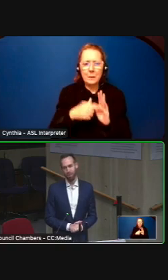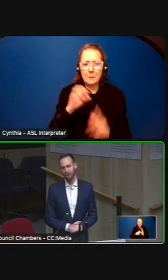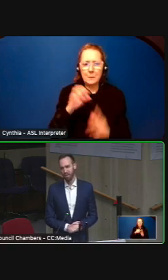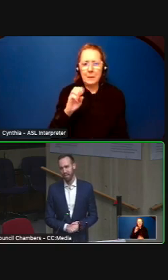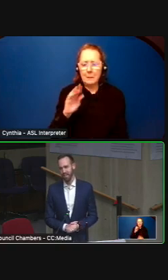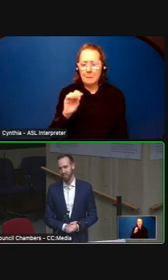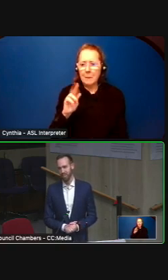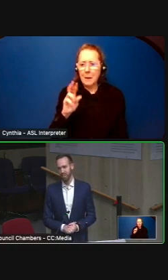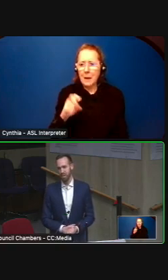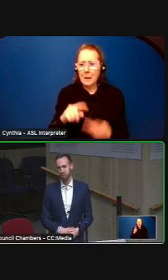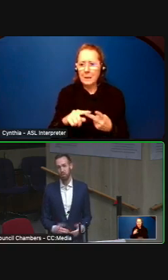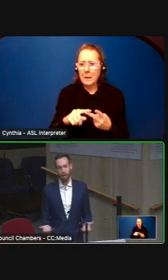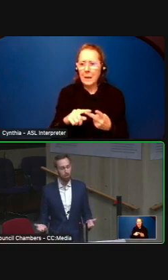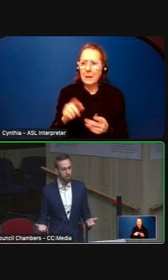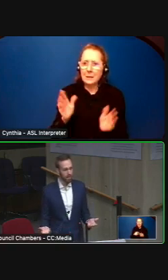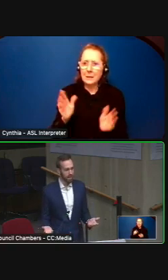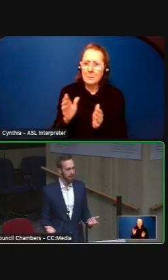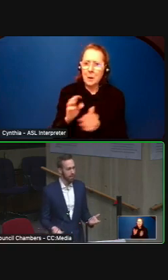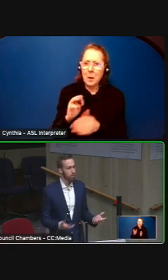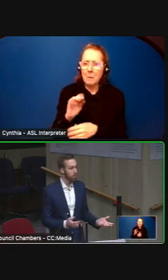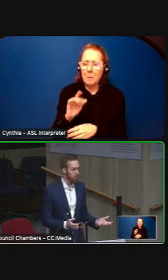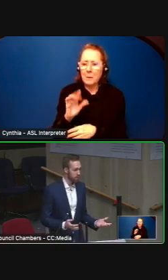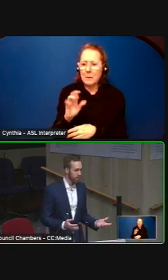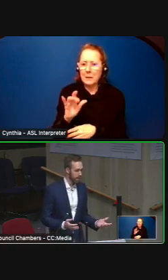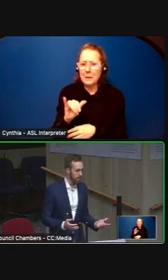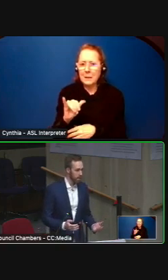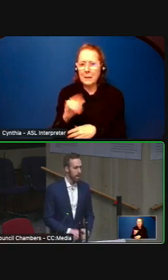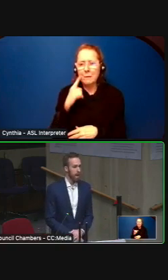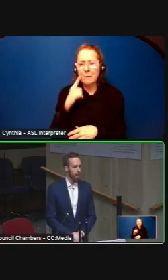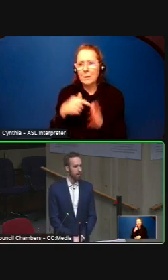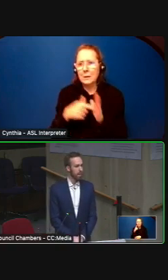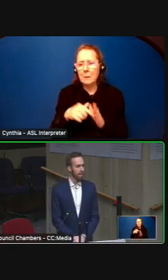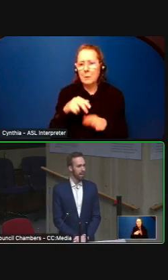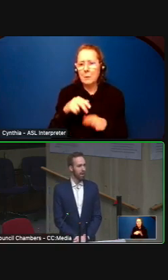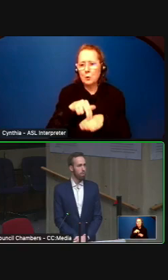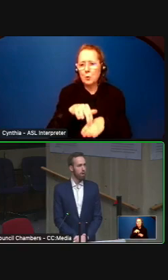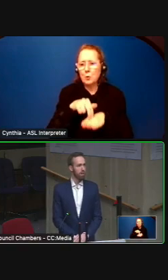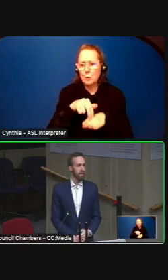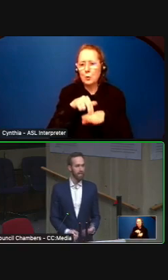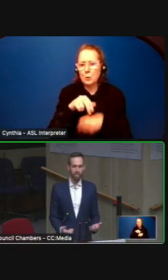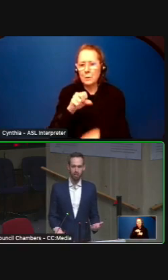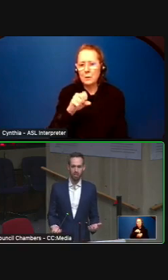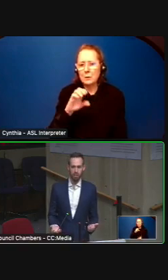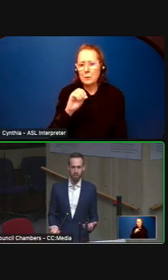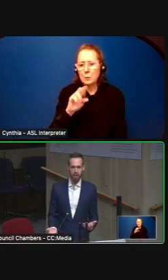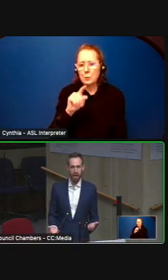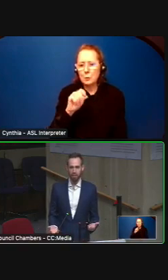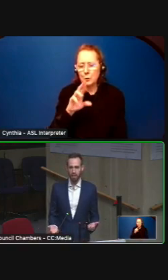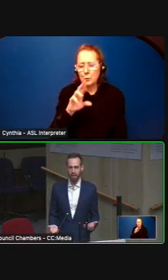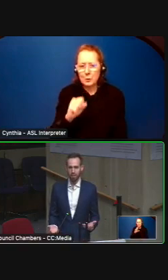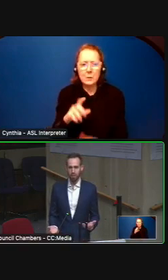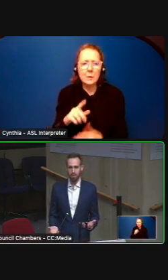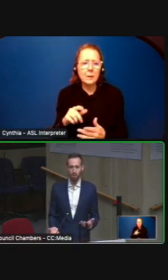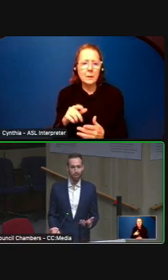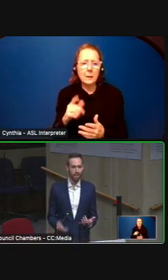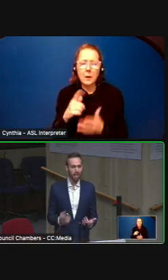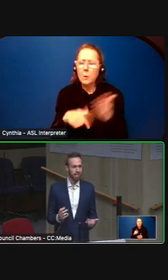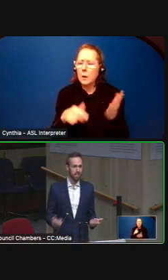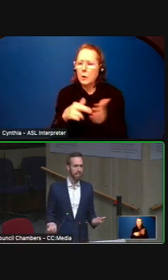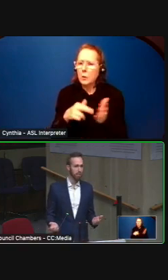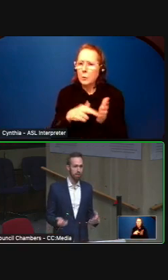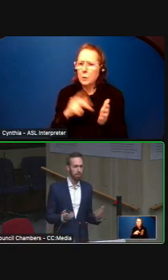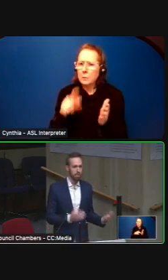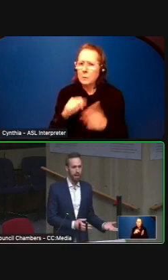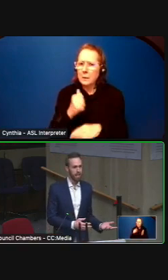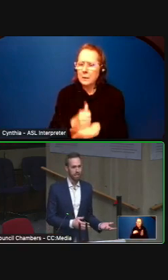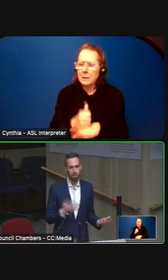and park regulations. So micro-mobility, think scooters, for example. But thinking about what are the regulations that we should have there. And so we've been looking at cities